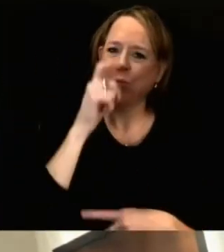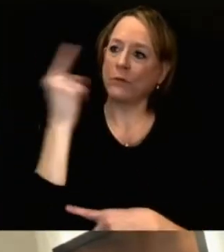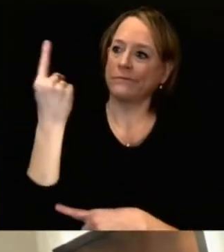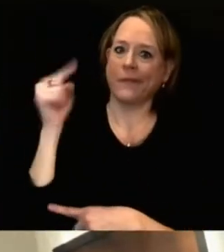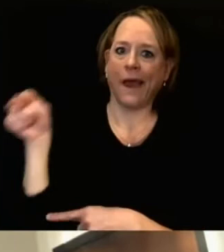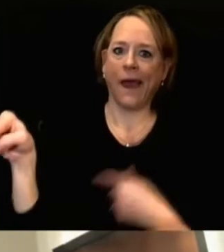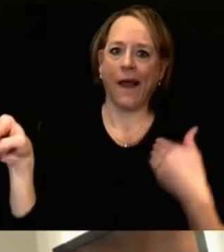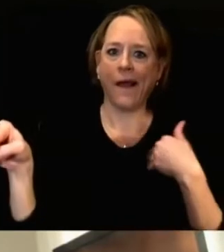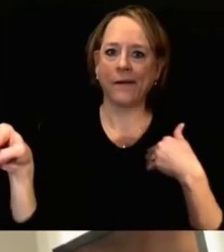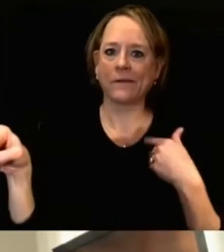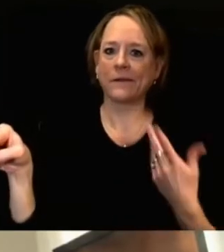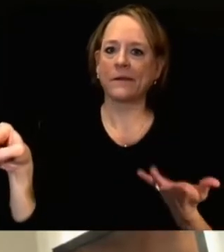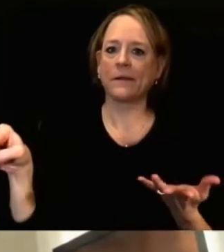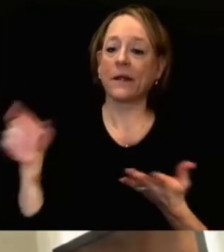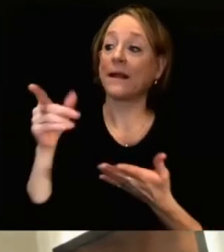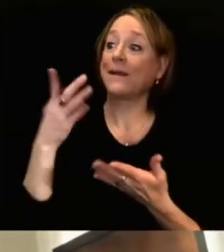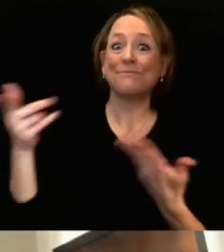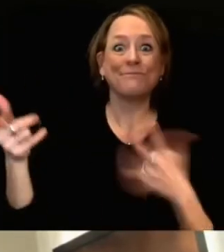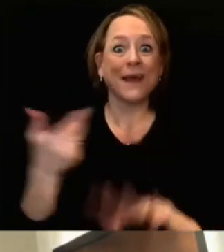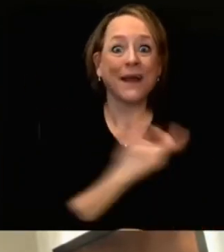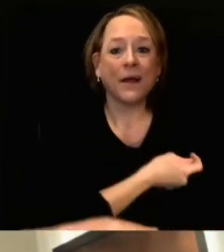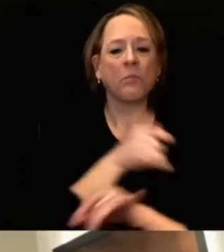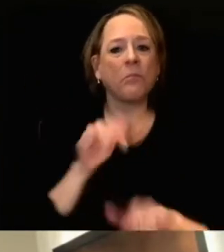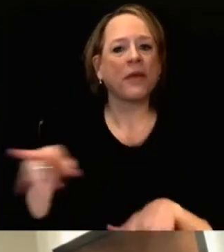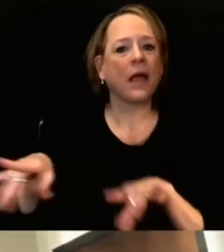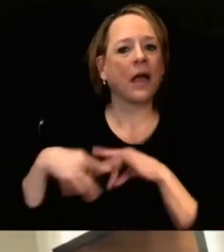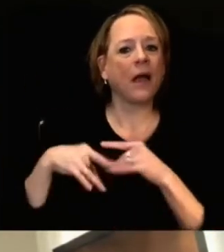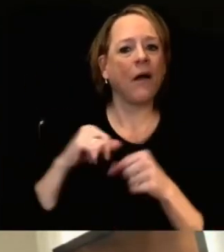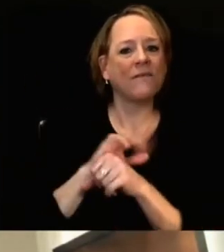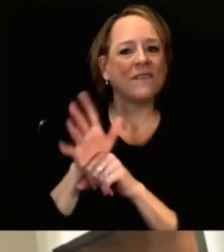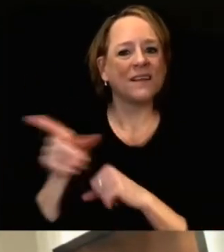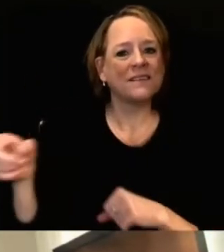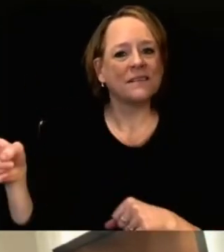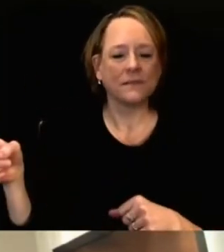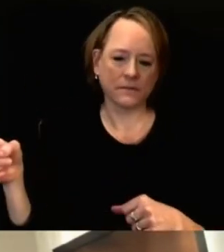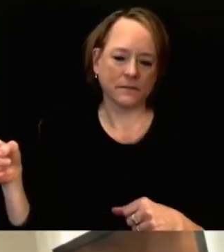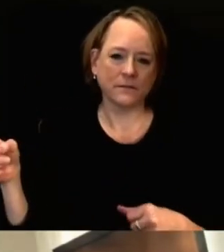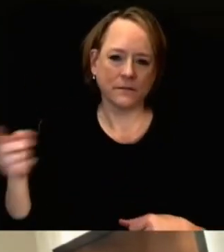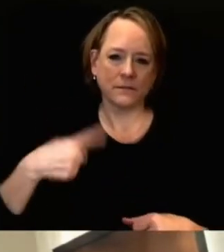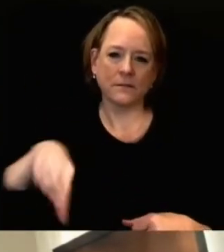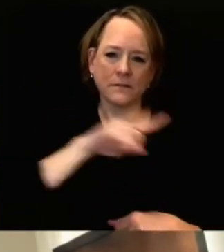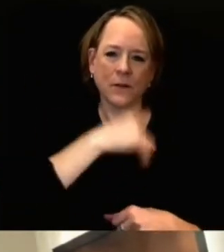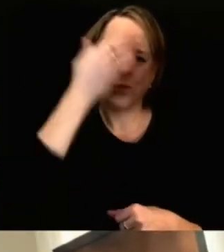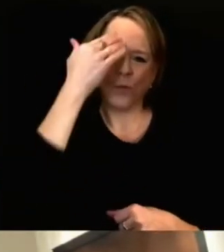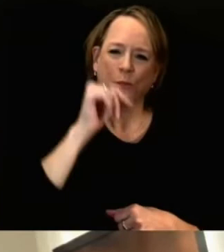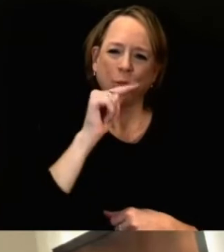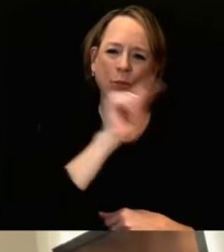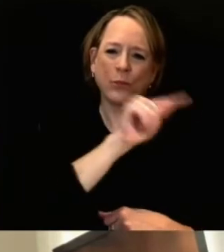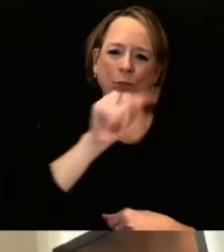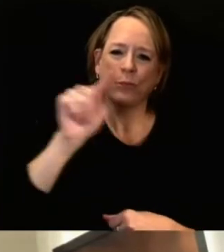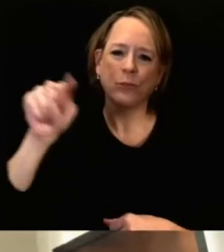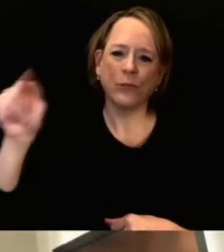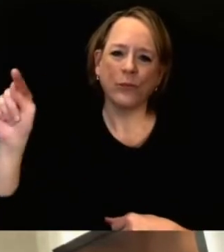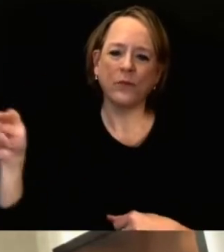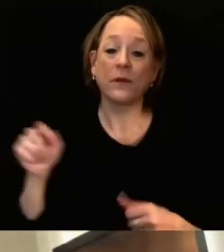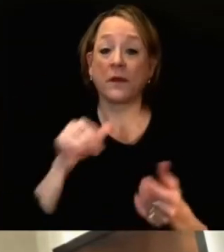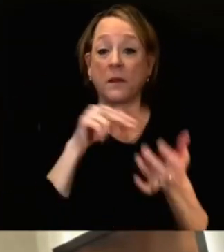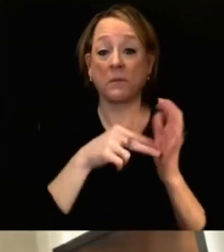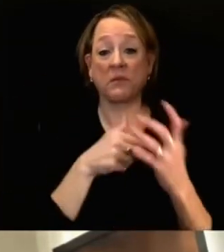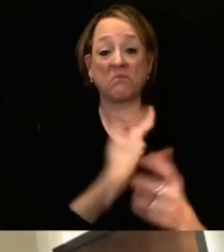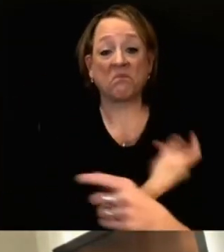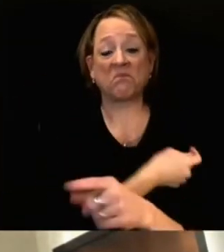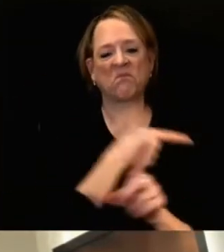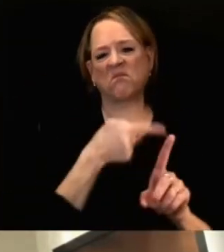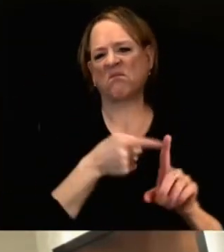important for people to understand, because the response to that shouldn't be, well, the vaccines don't work anyways, why should I get one? The response should be,